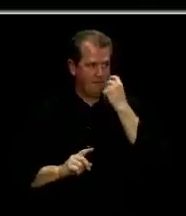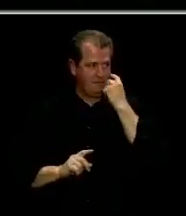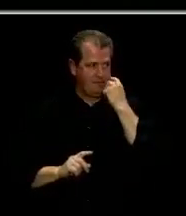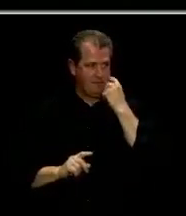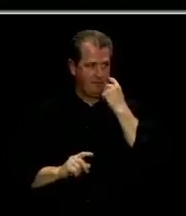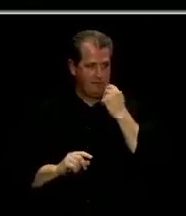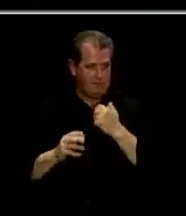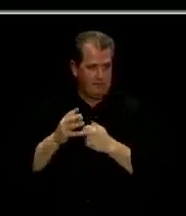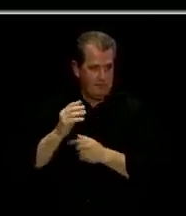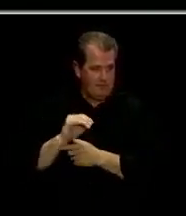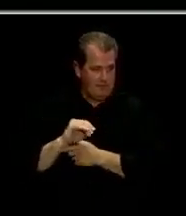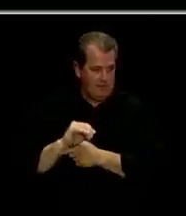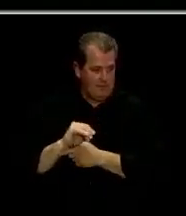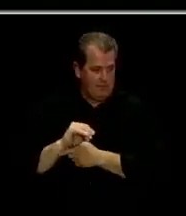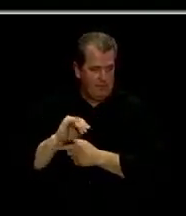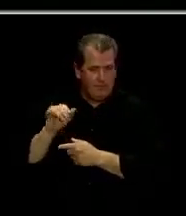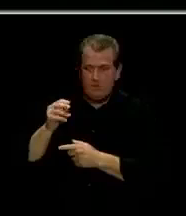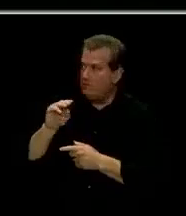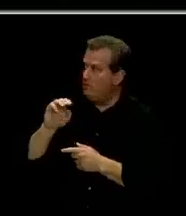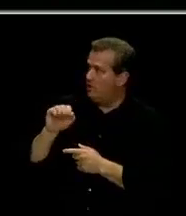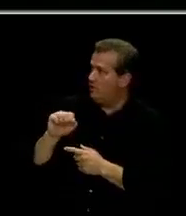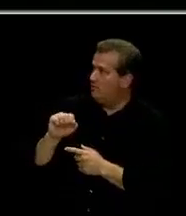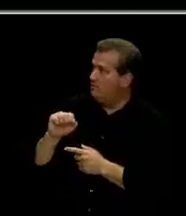and General James Hartzell.